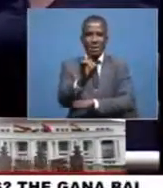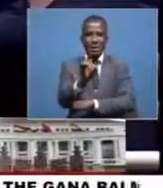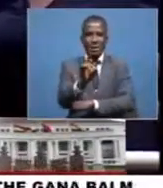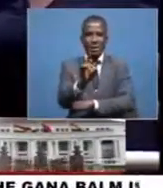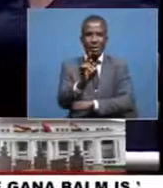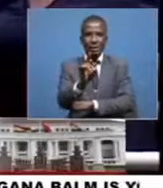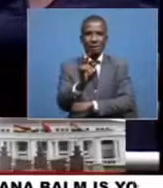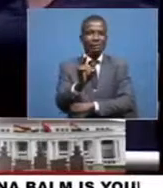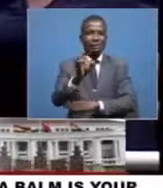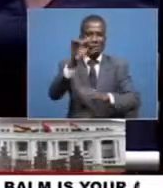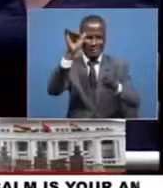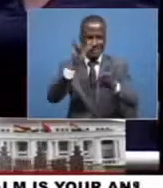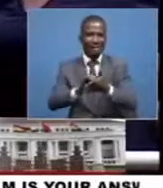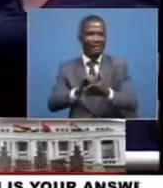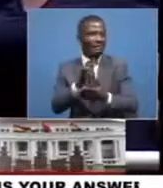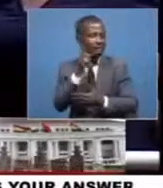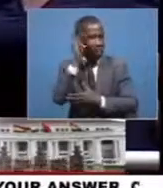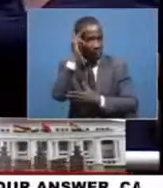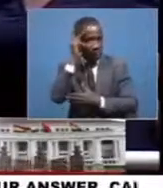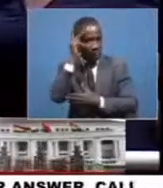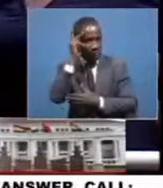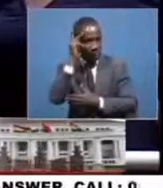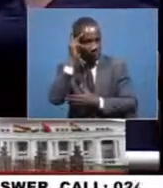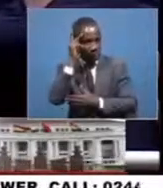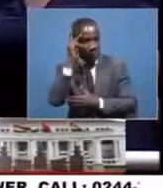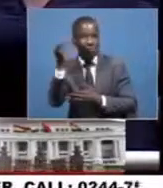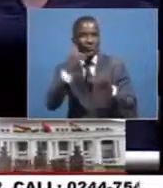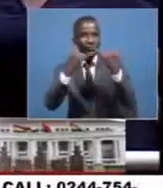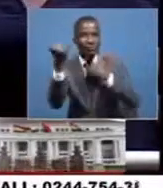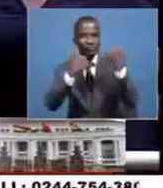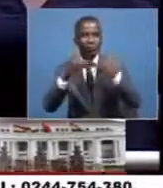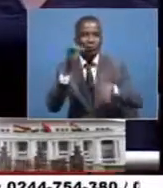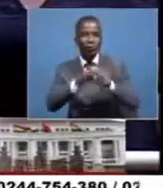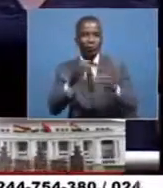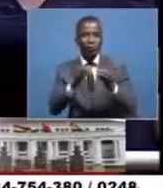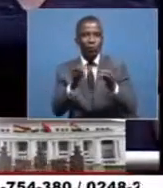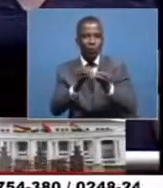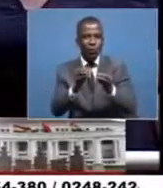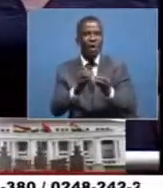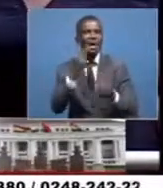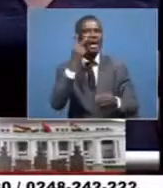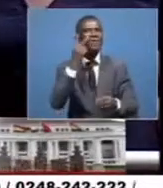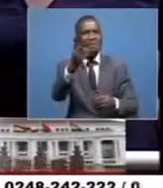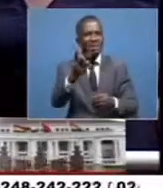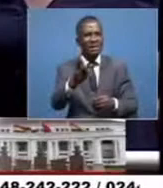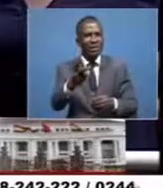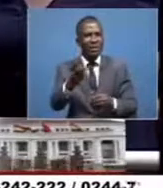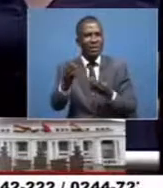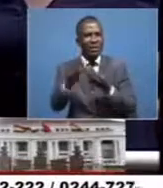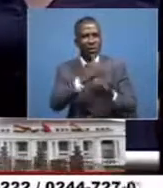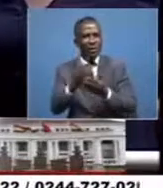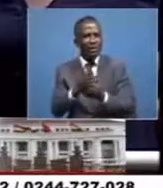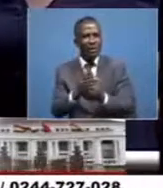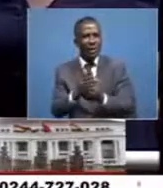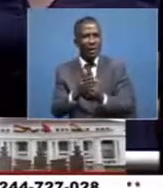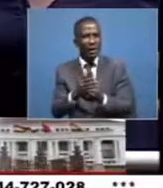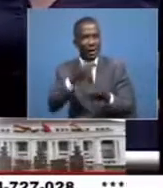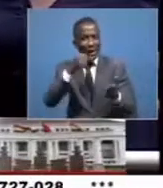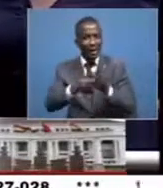were purported corrections. Have you seen any gazette